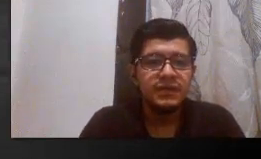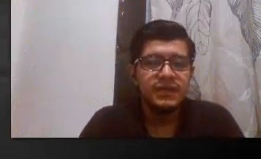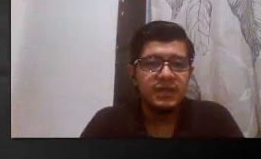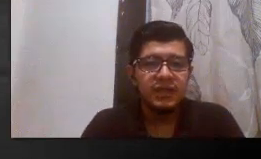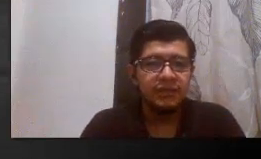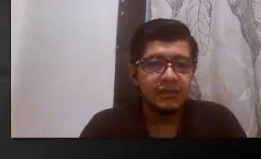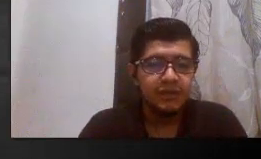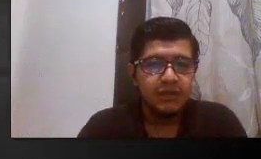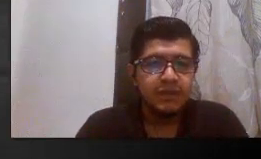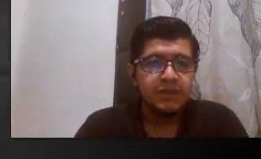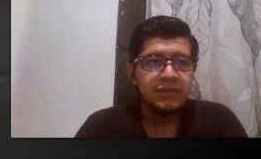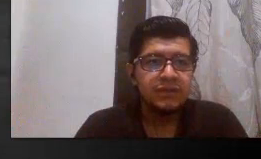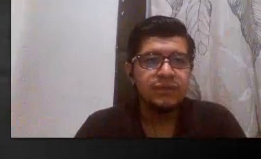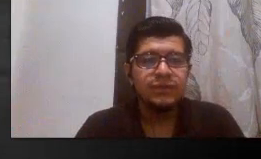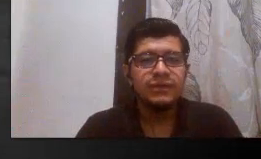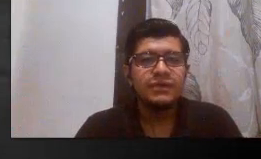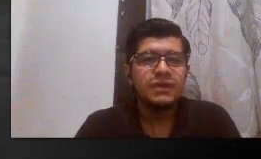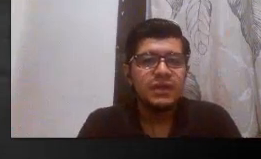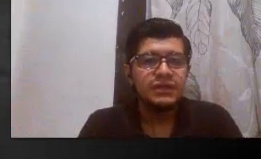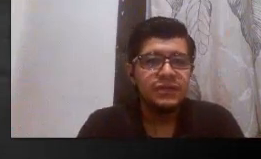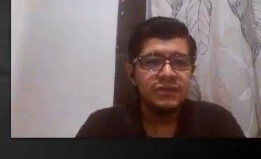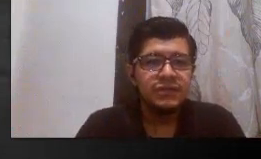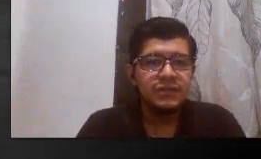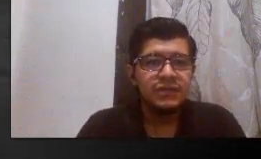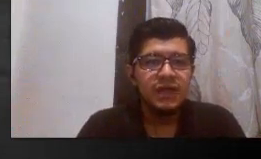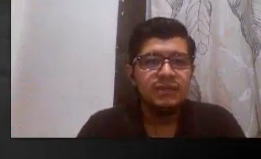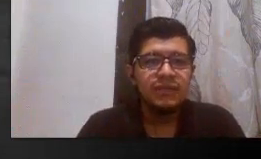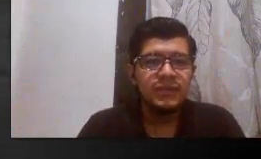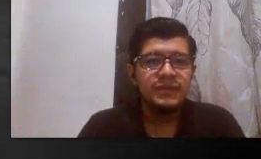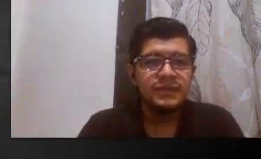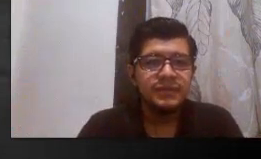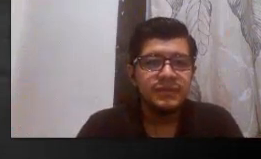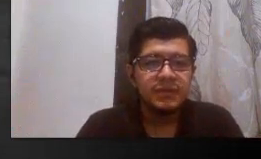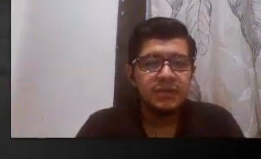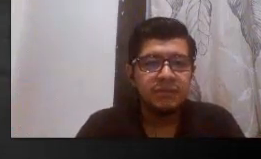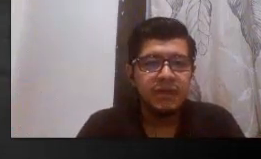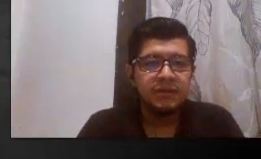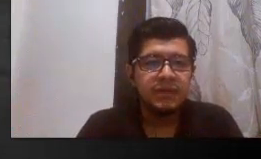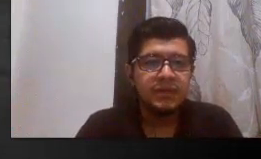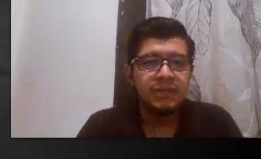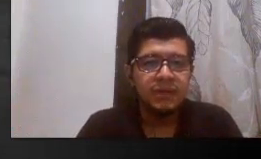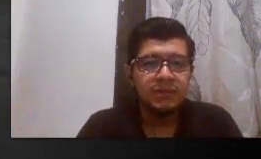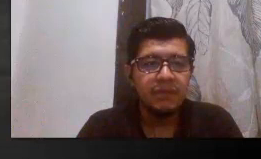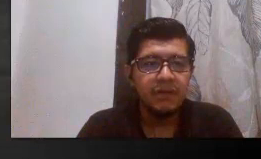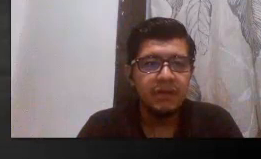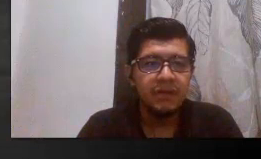what is a sign language. So, a gesture is a movement made by